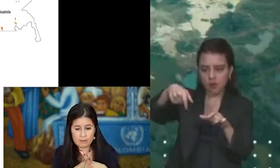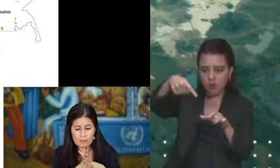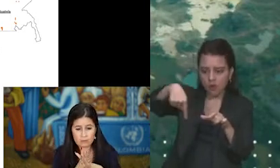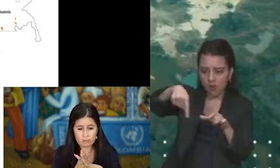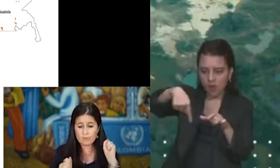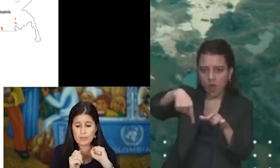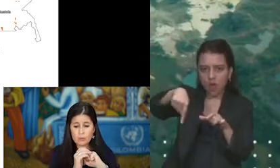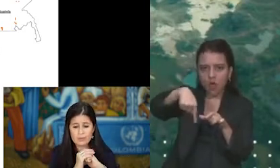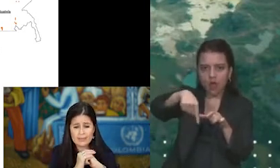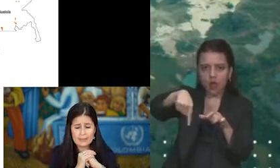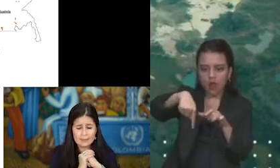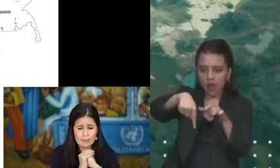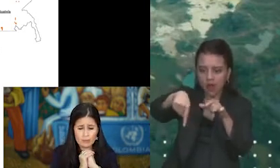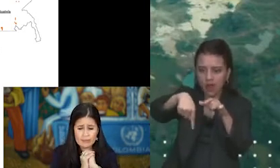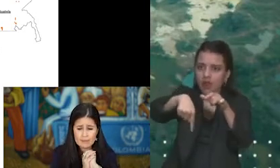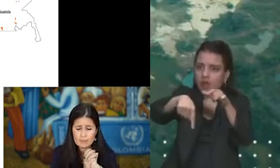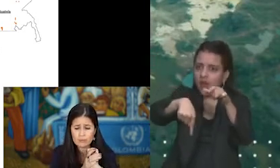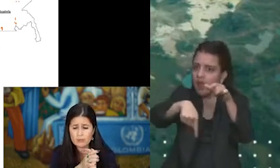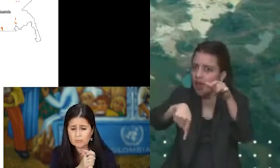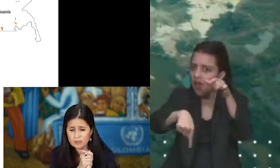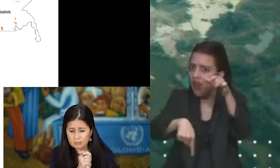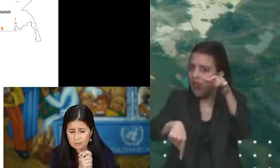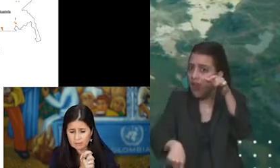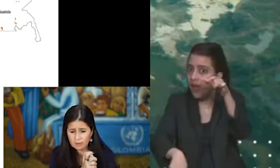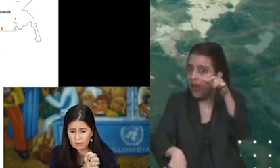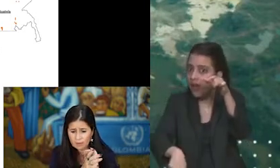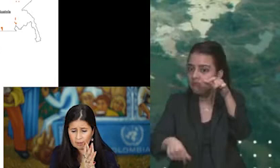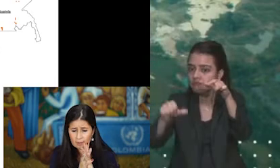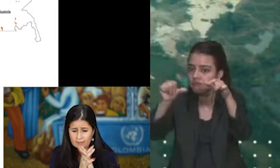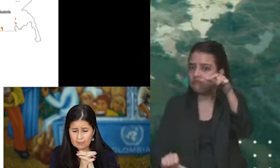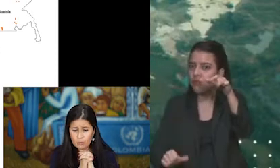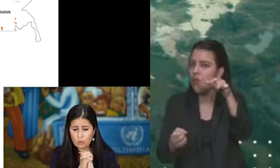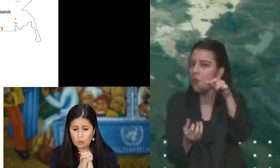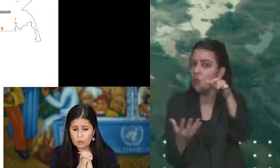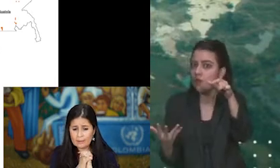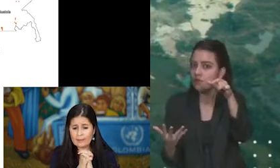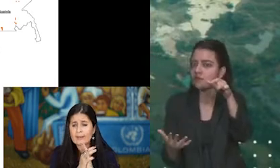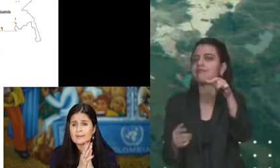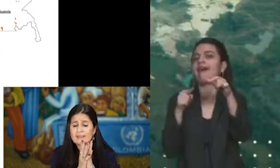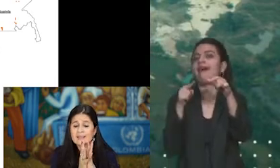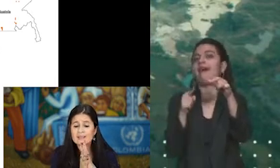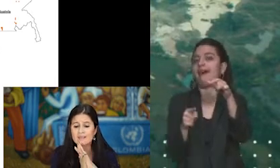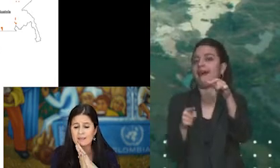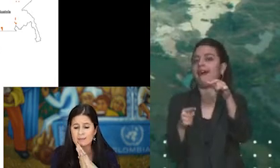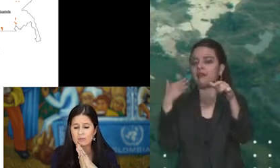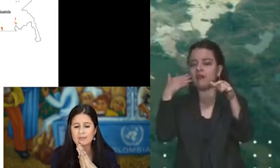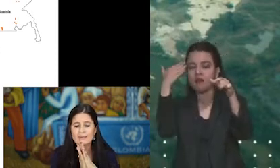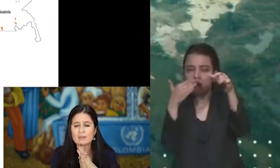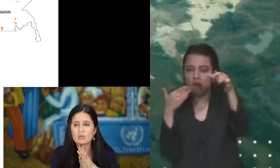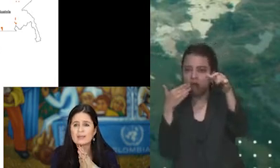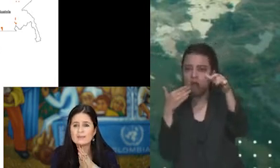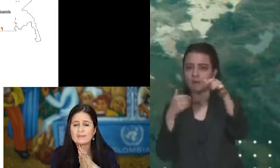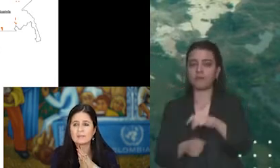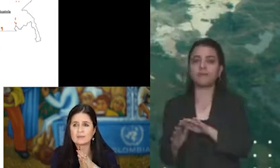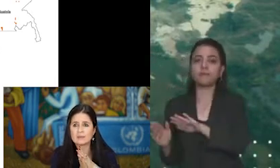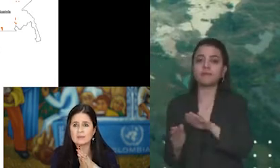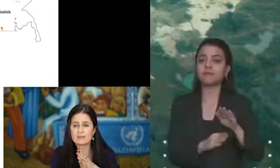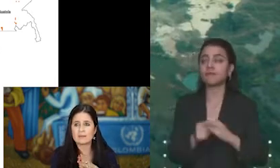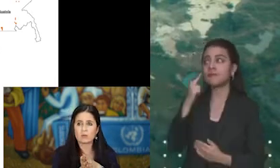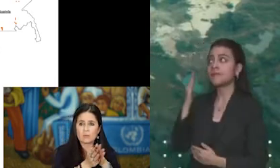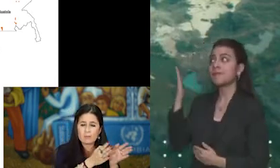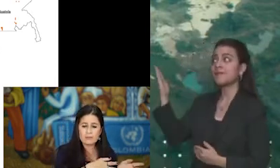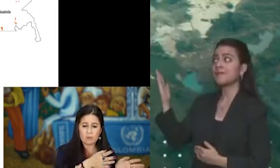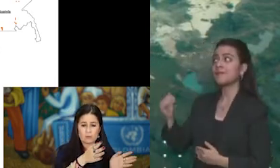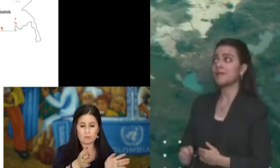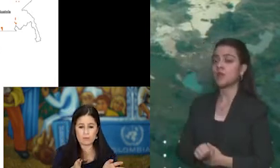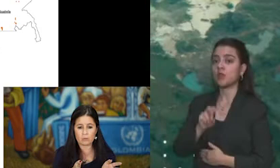20 meters down, and here you can see that this orange color is areas that are stable from